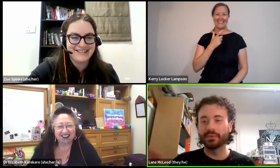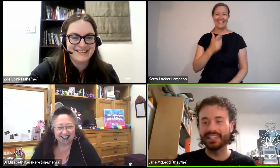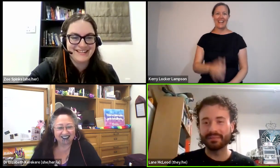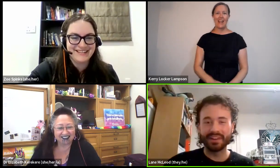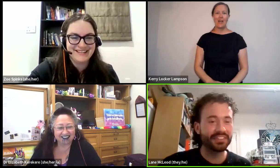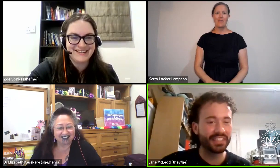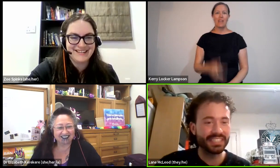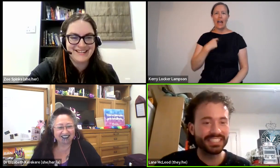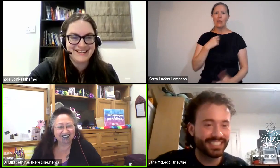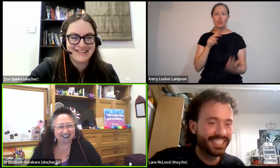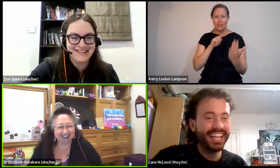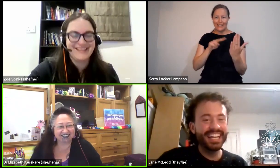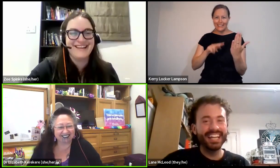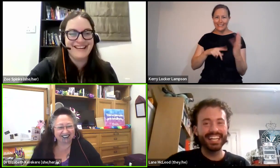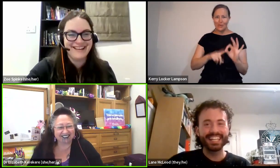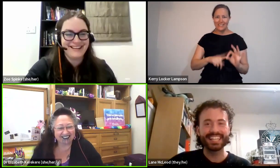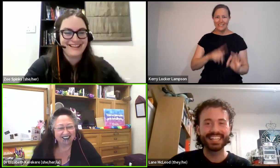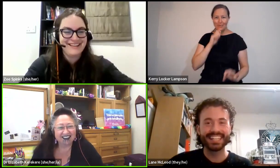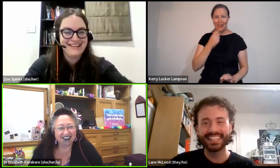I'll take a reading break on the quiz.